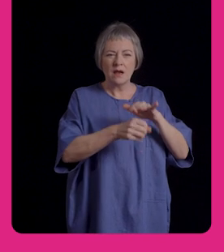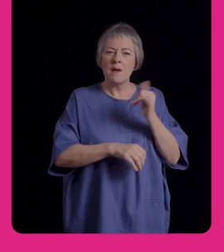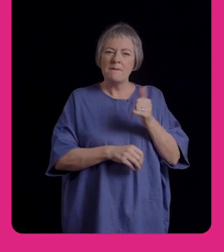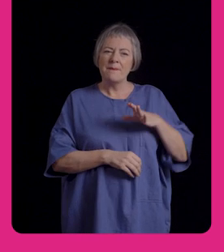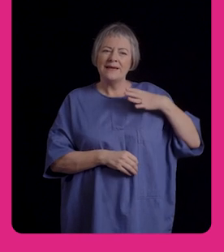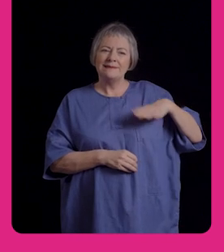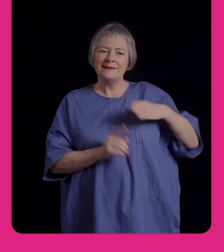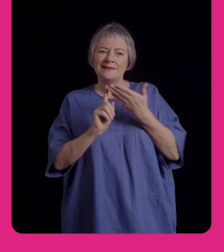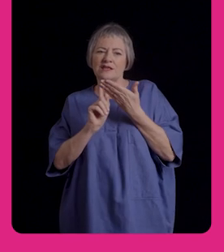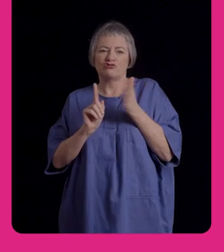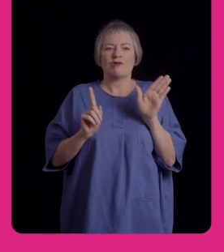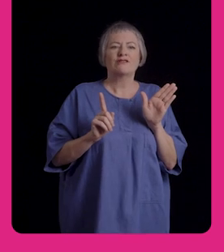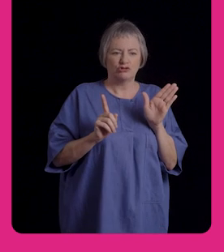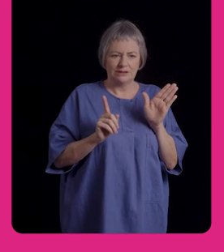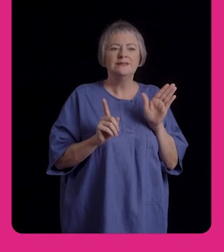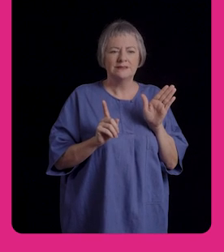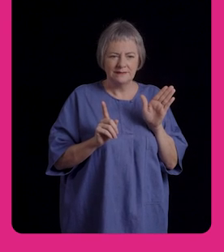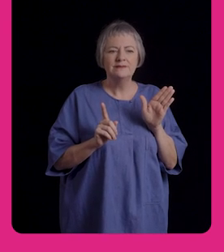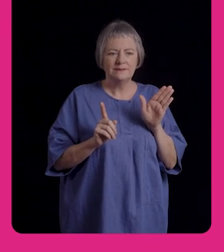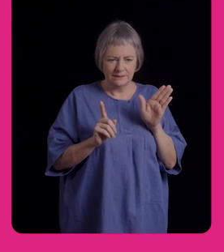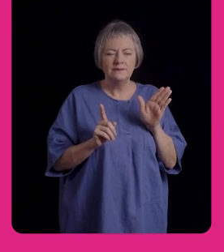we might need a distraction or two.